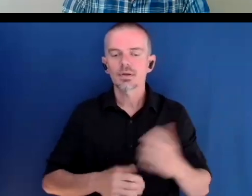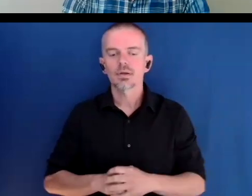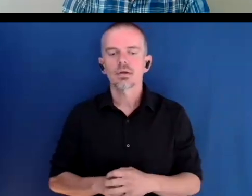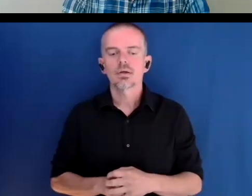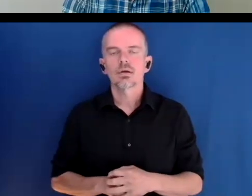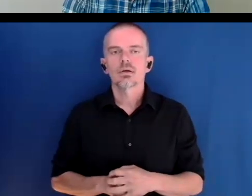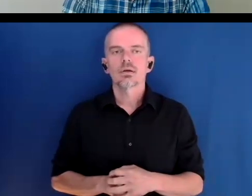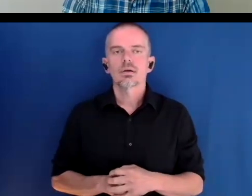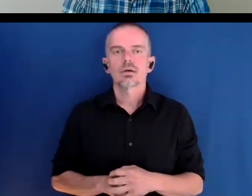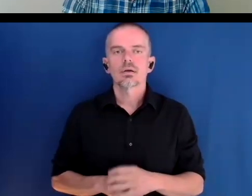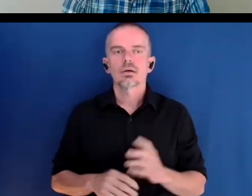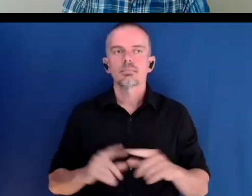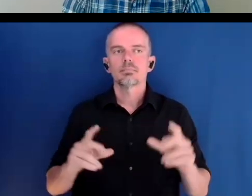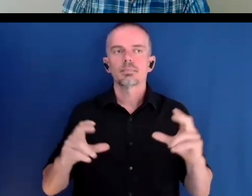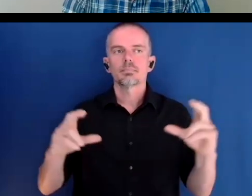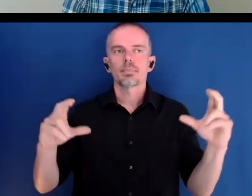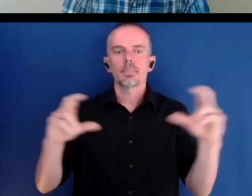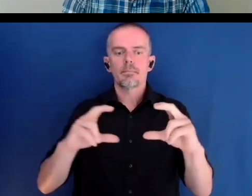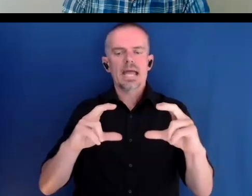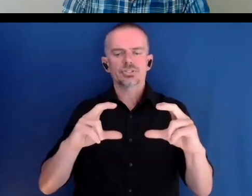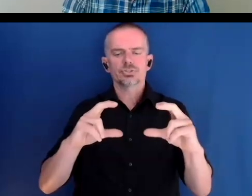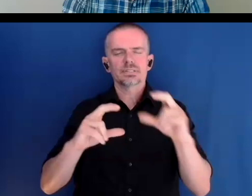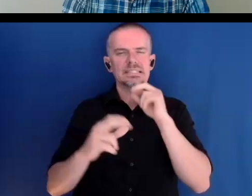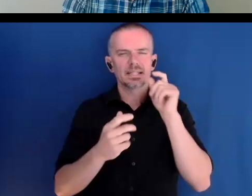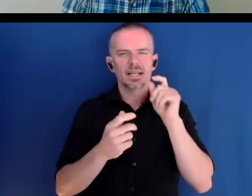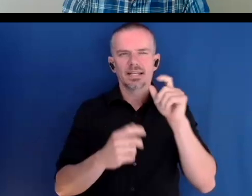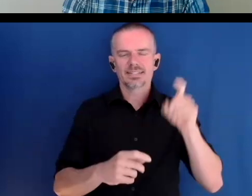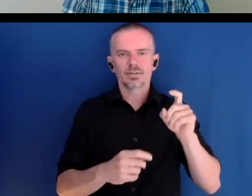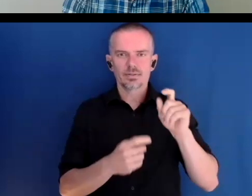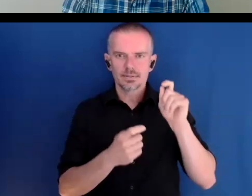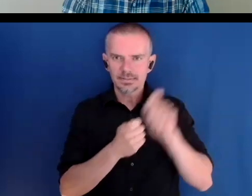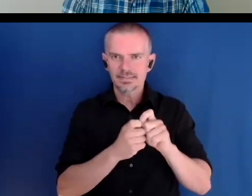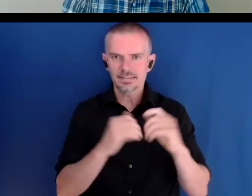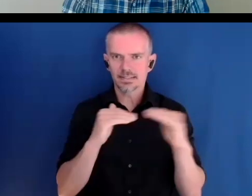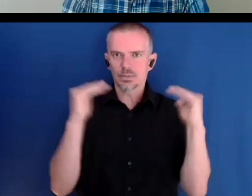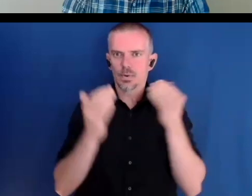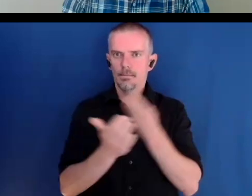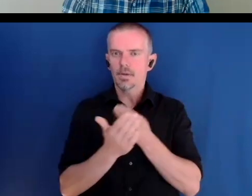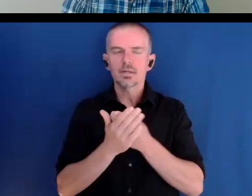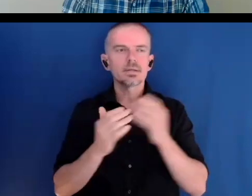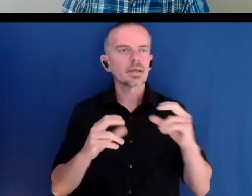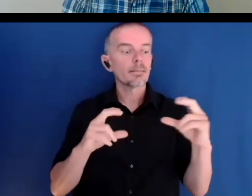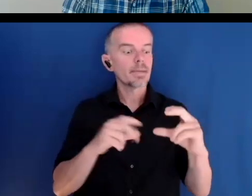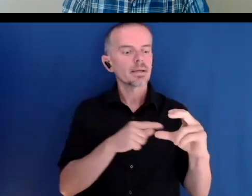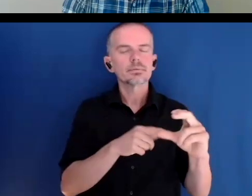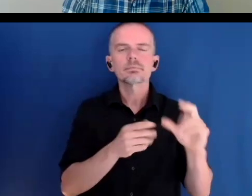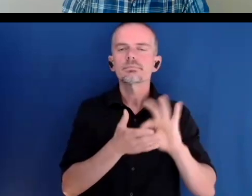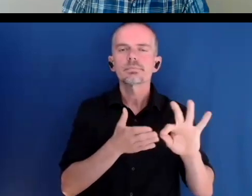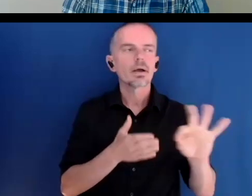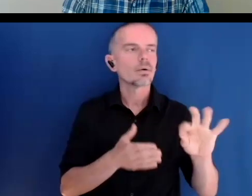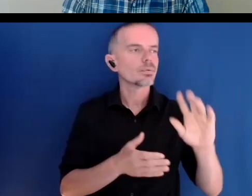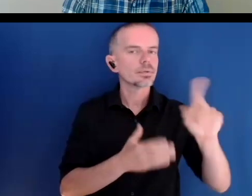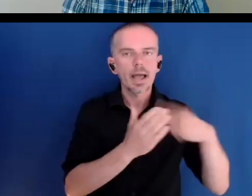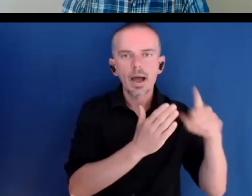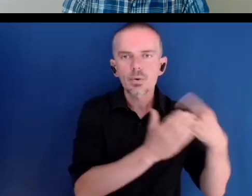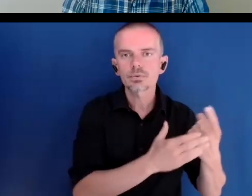But that match can be other things, other hours, other time, other